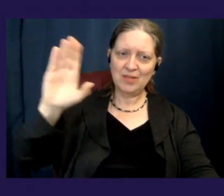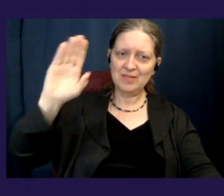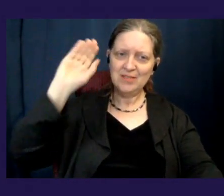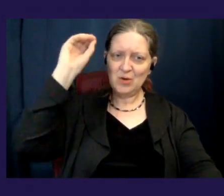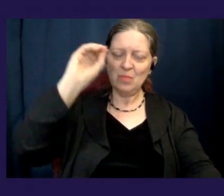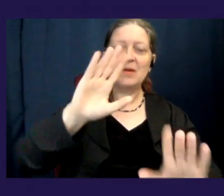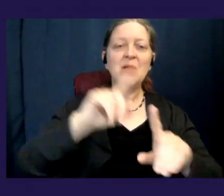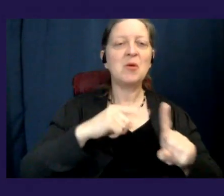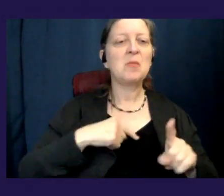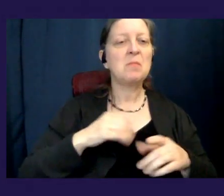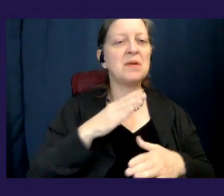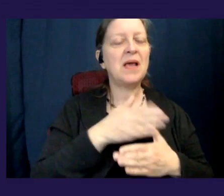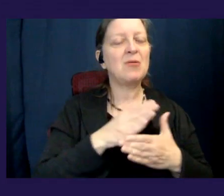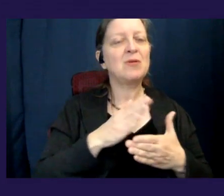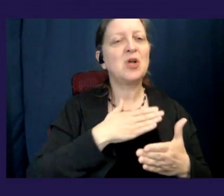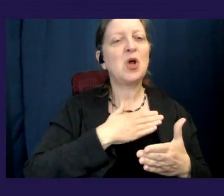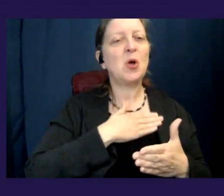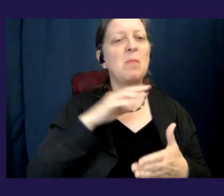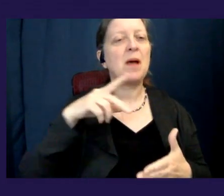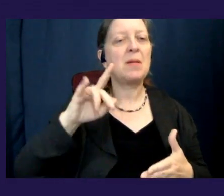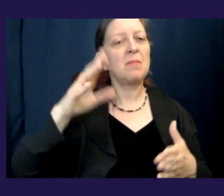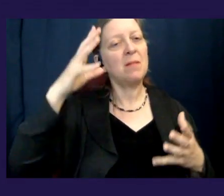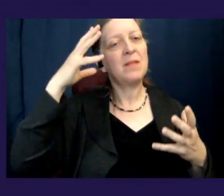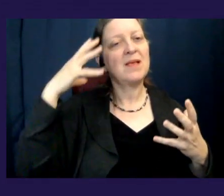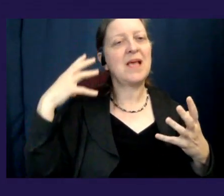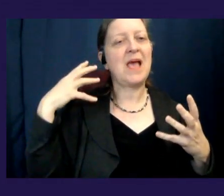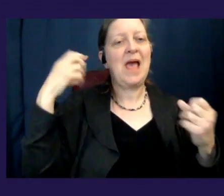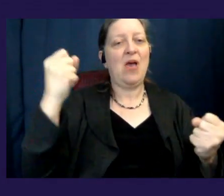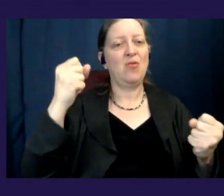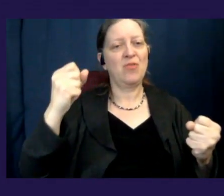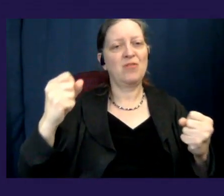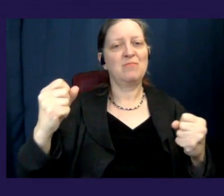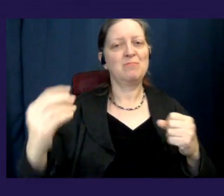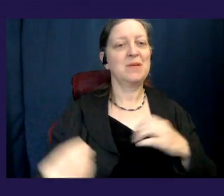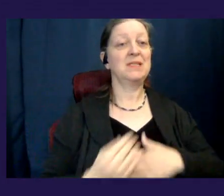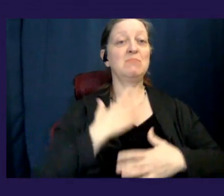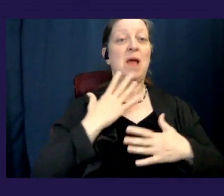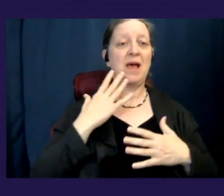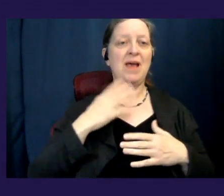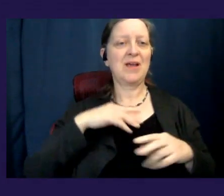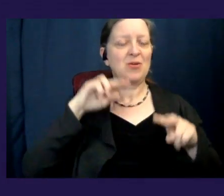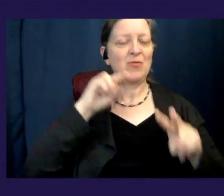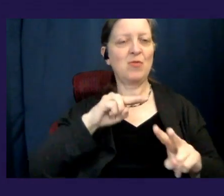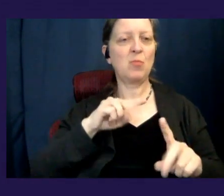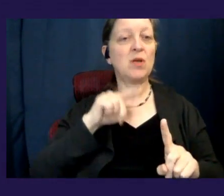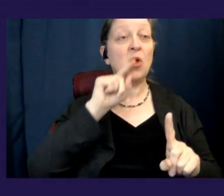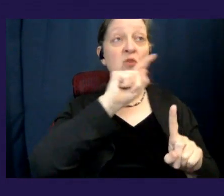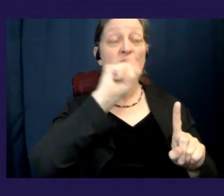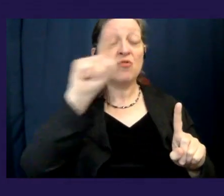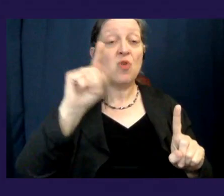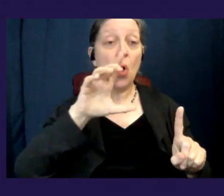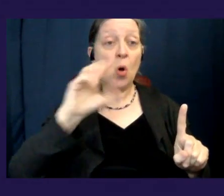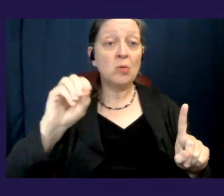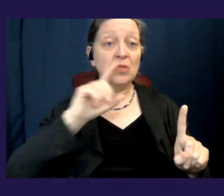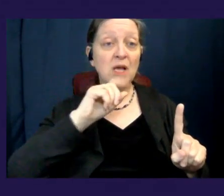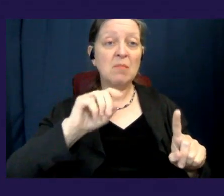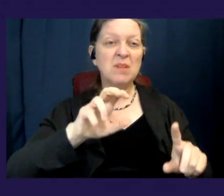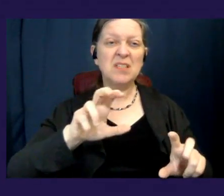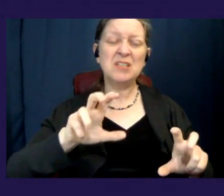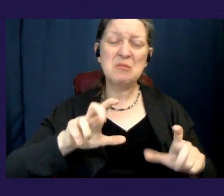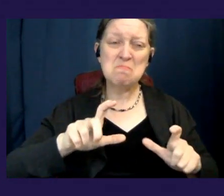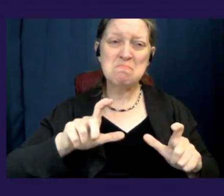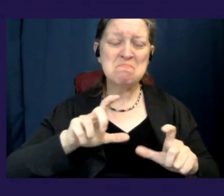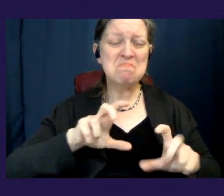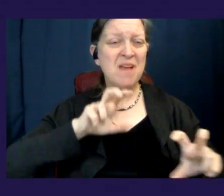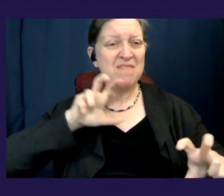health inspired viewpoint on this. Those companies are investing massively in research to